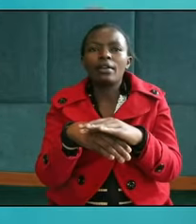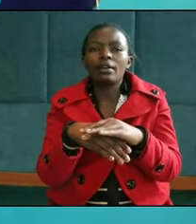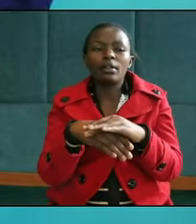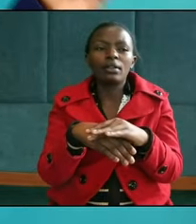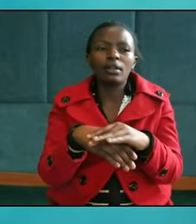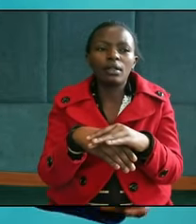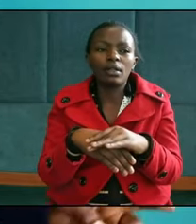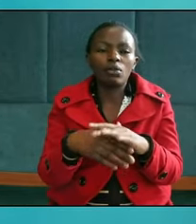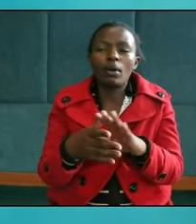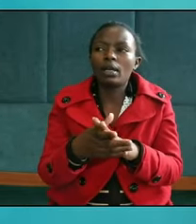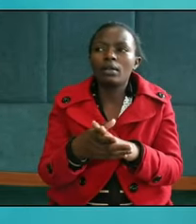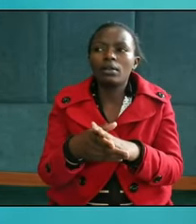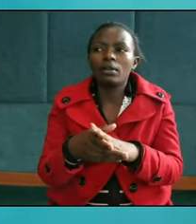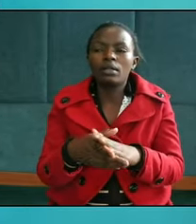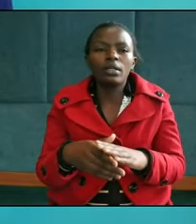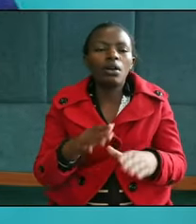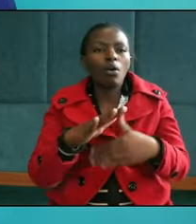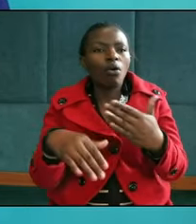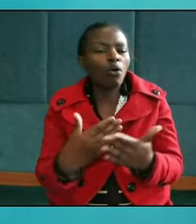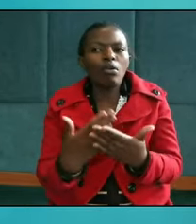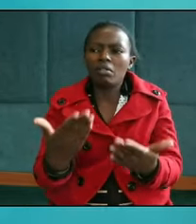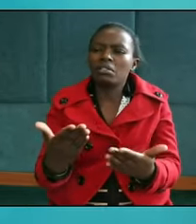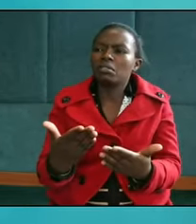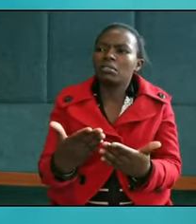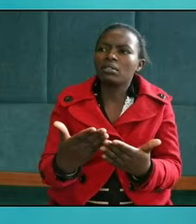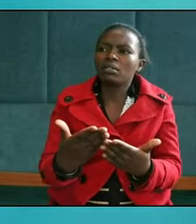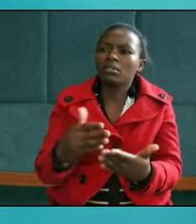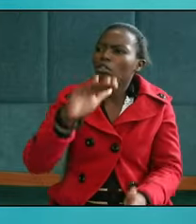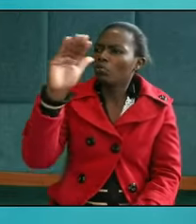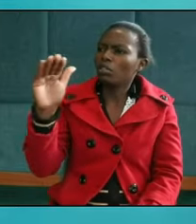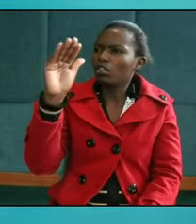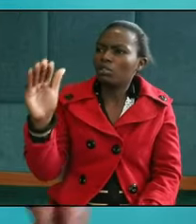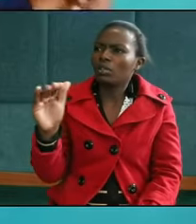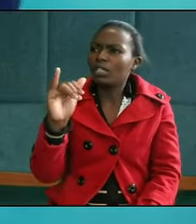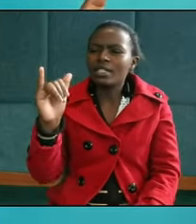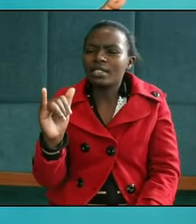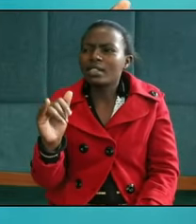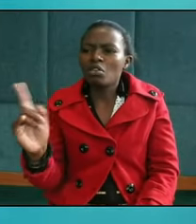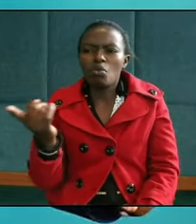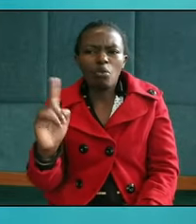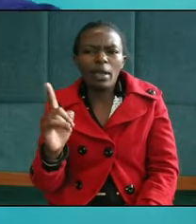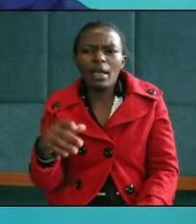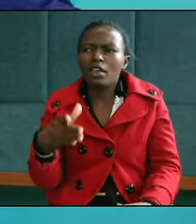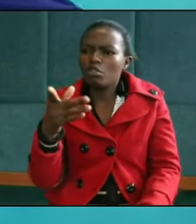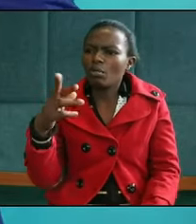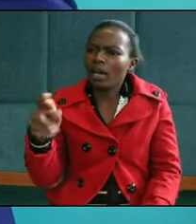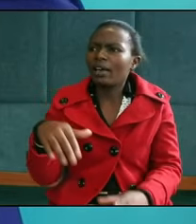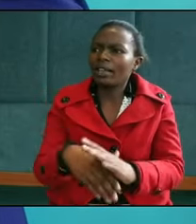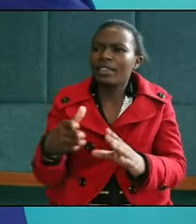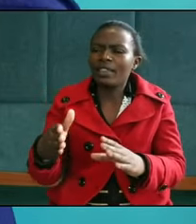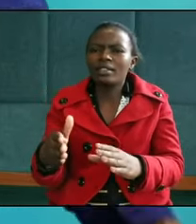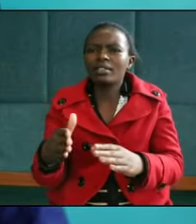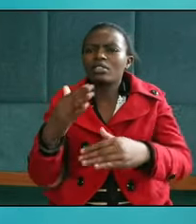sexually transmitted grades. So the question is, where you are in that university, in that college, will you be able